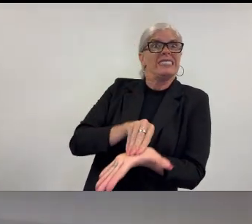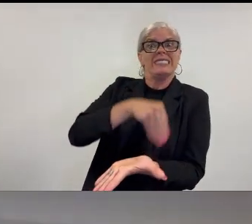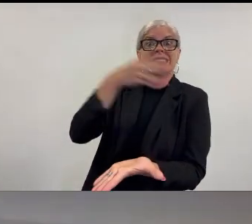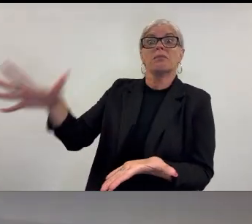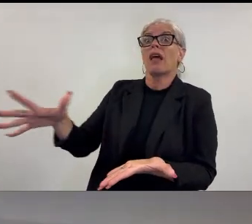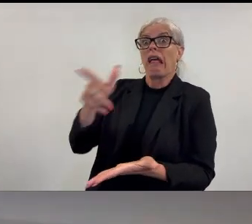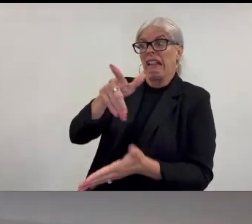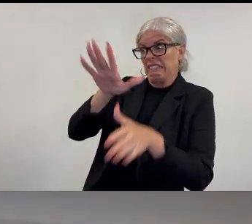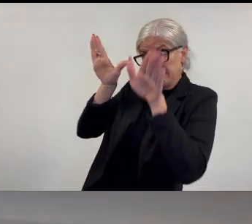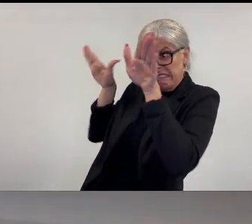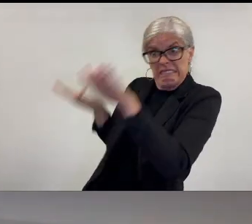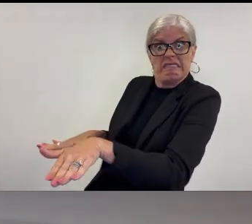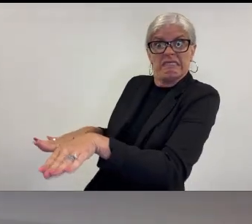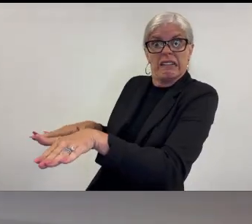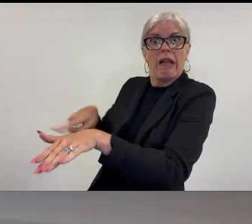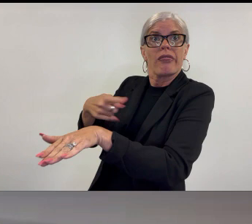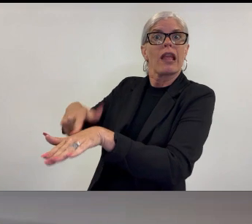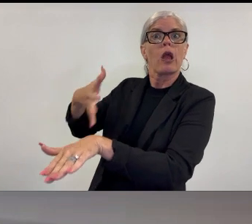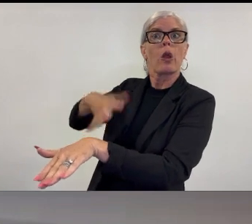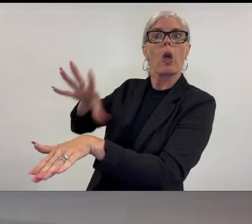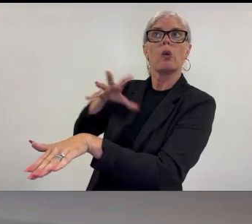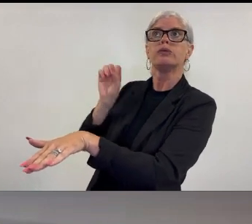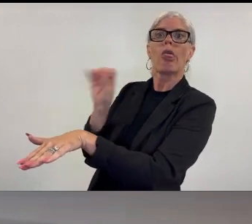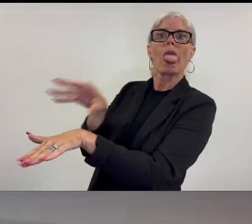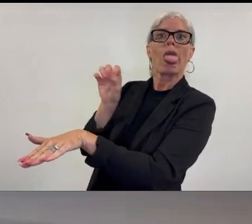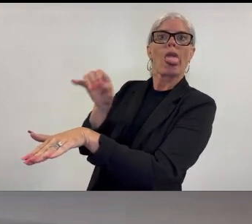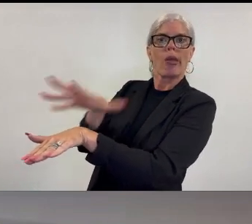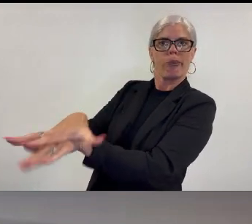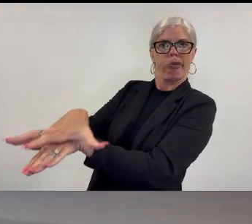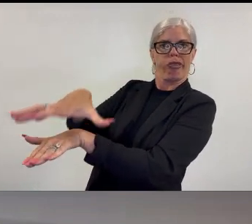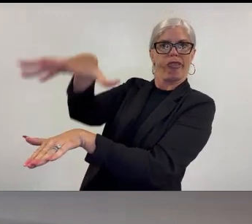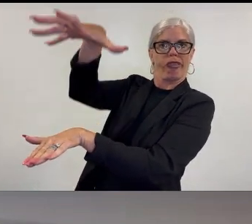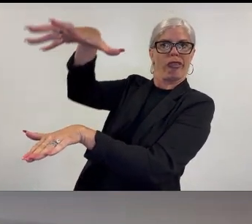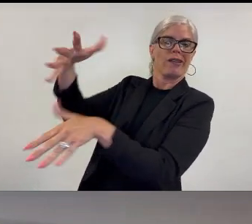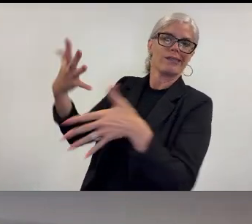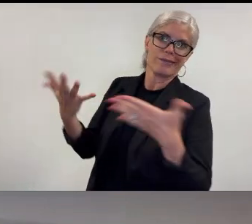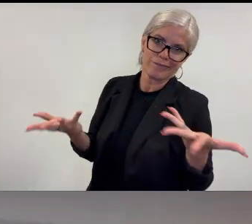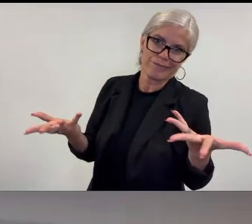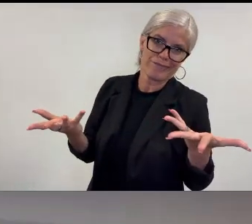There are things that are $400, and everybody can have one at home and not hang